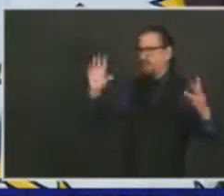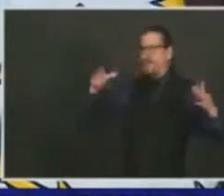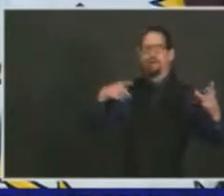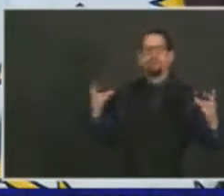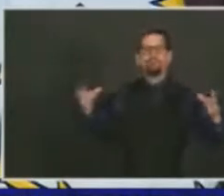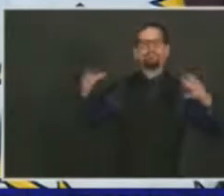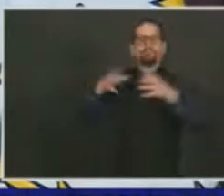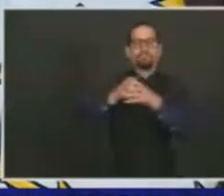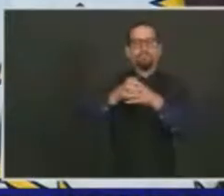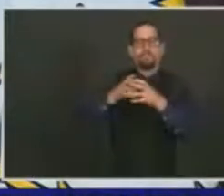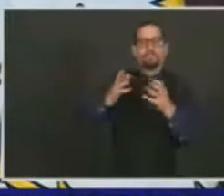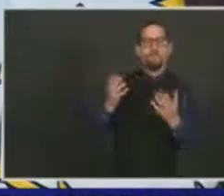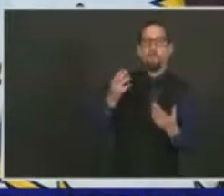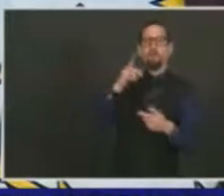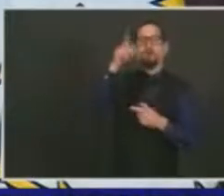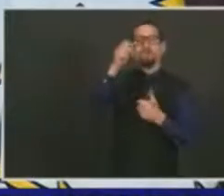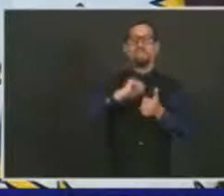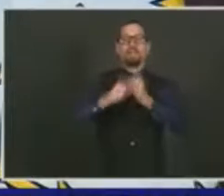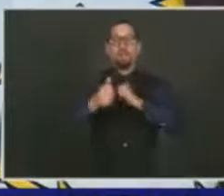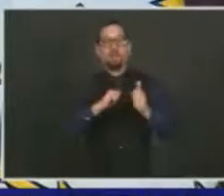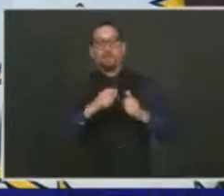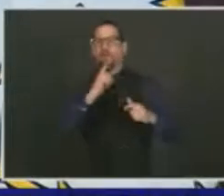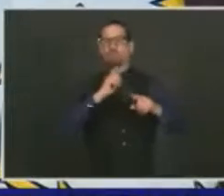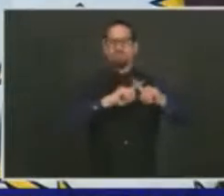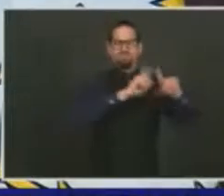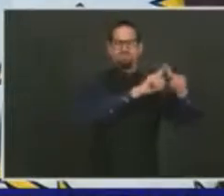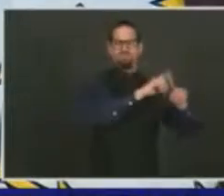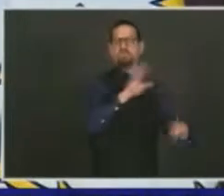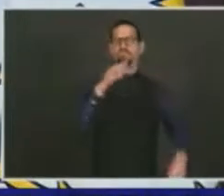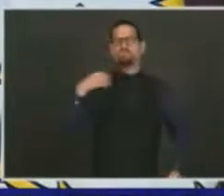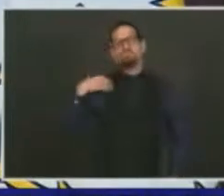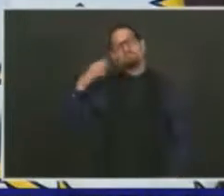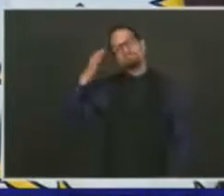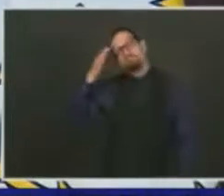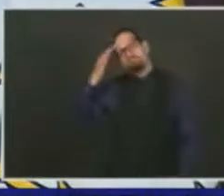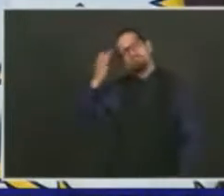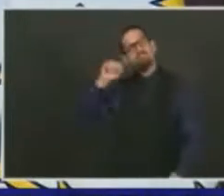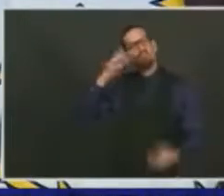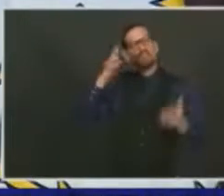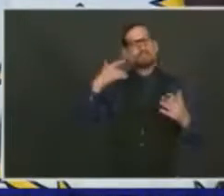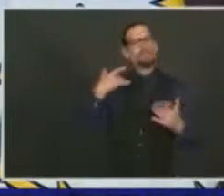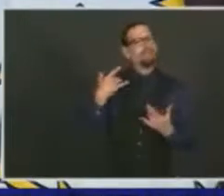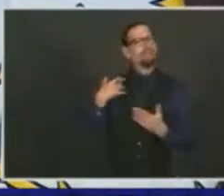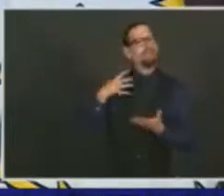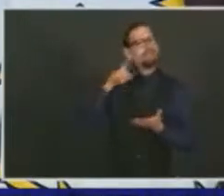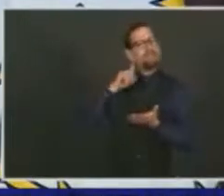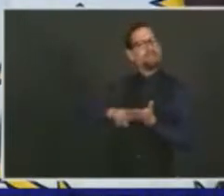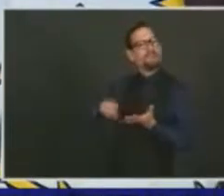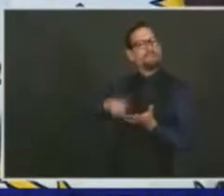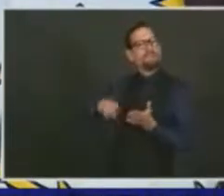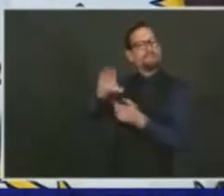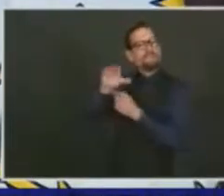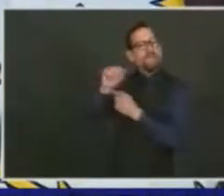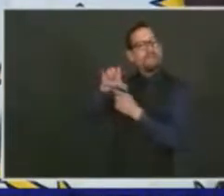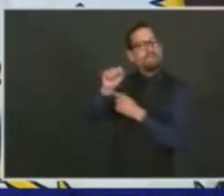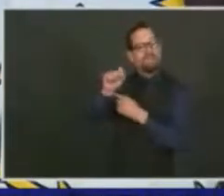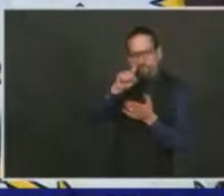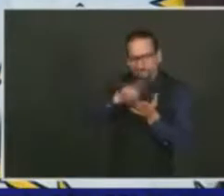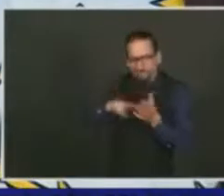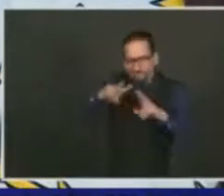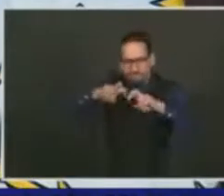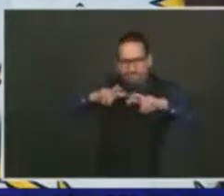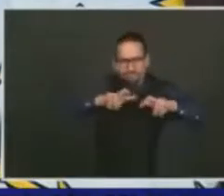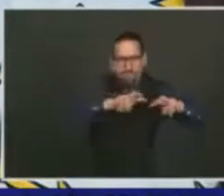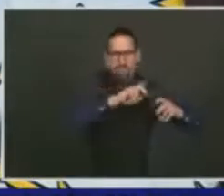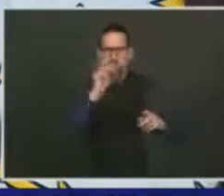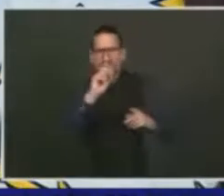sports. How do I know that? Because we've done a lot of case investigations and we talk to them and they tell us, this is where I've been. I went to work